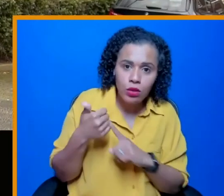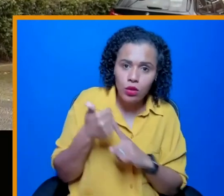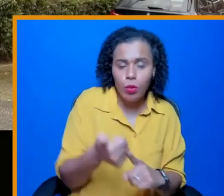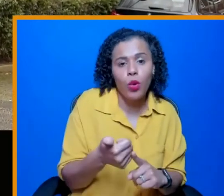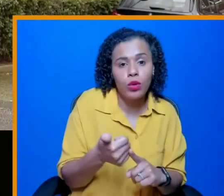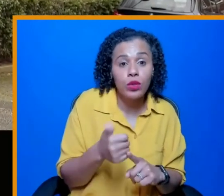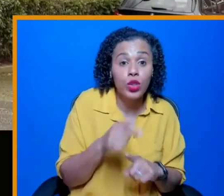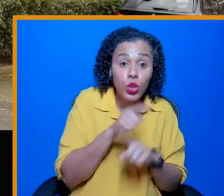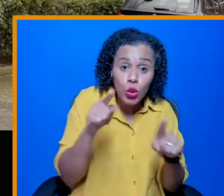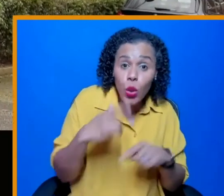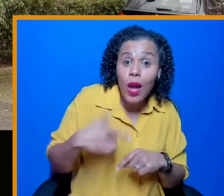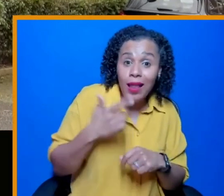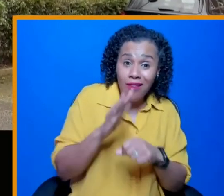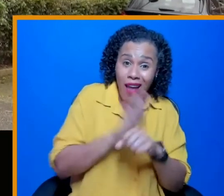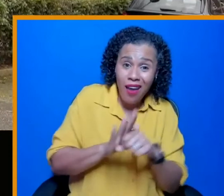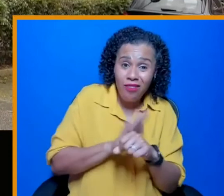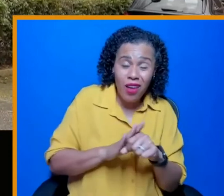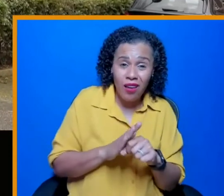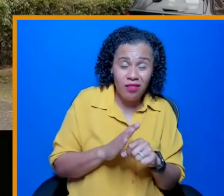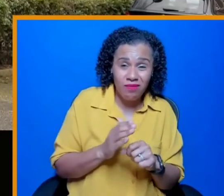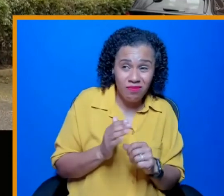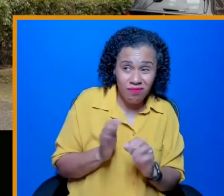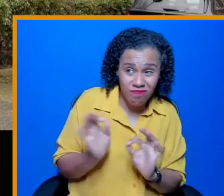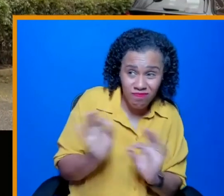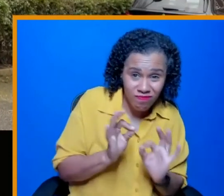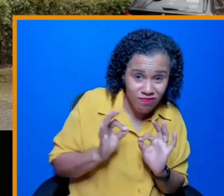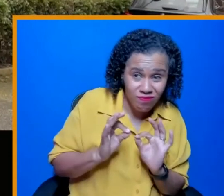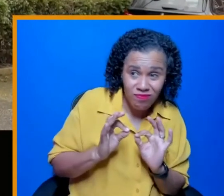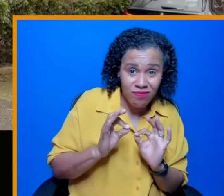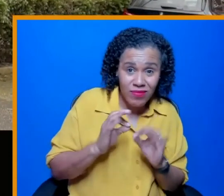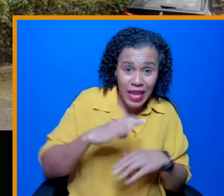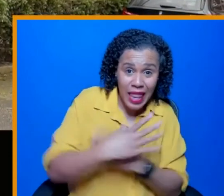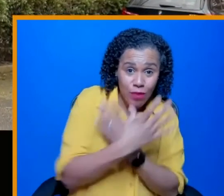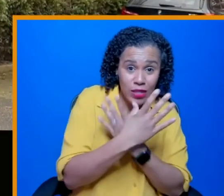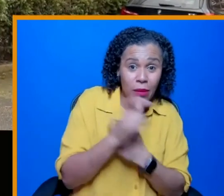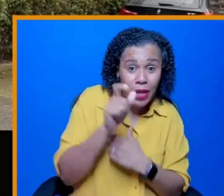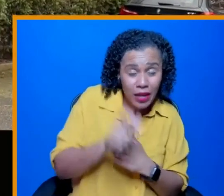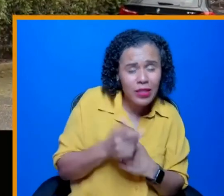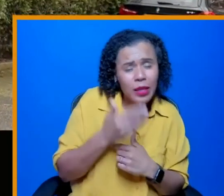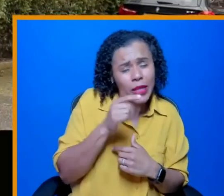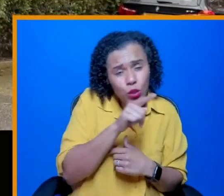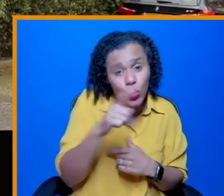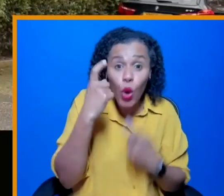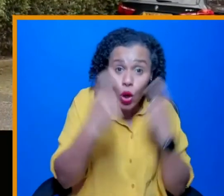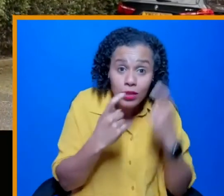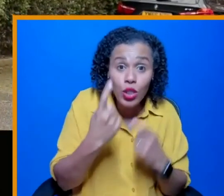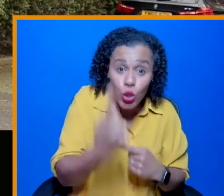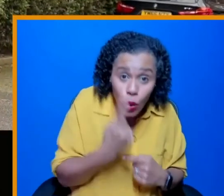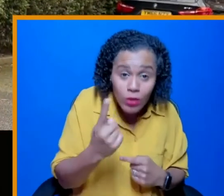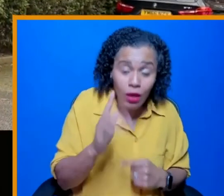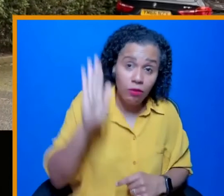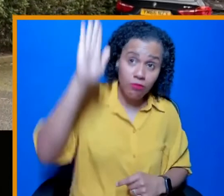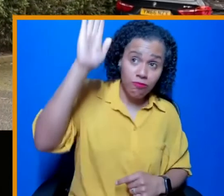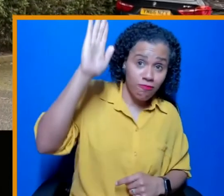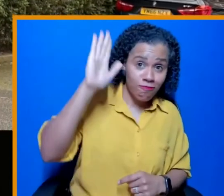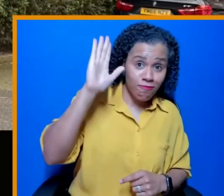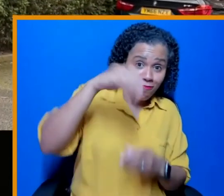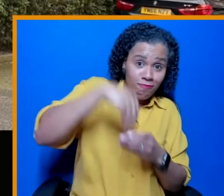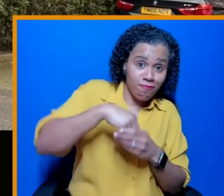area where there's normally not a Liberal Democrat candidate, my plea to you is consider standing. If we've already got a Liberal Democrat candidate